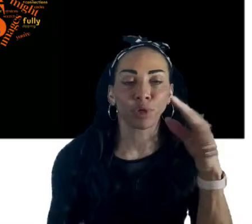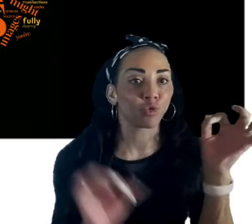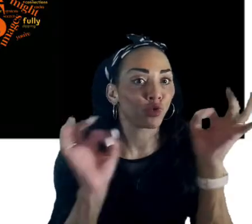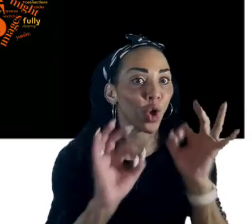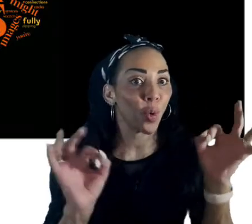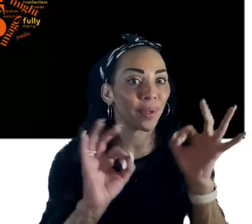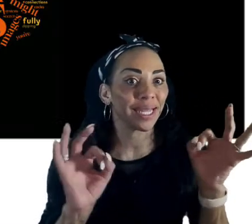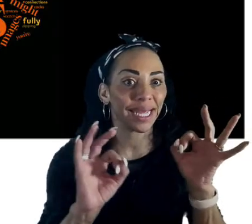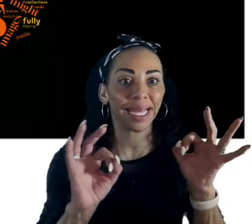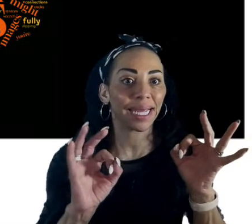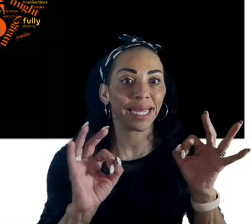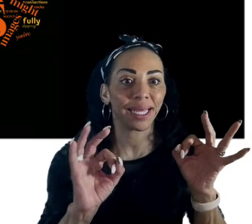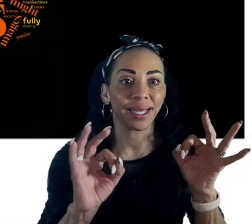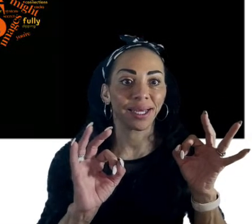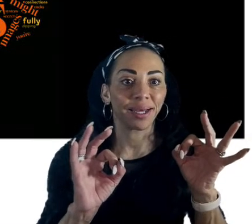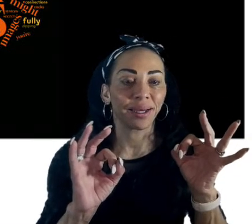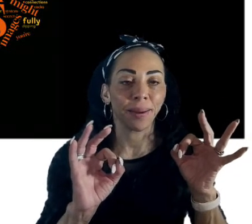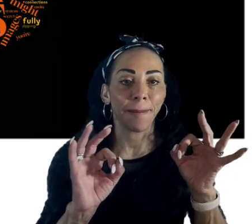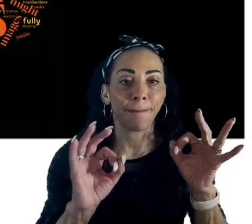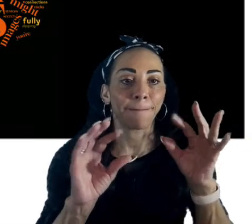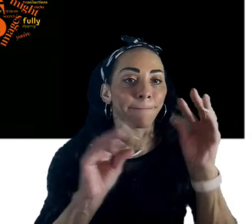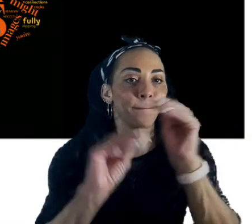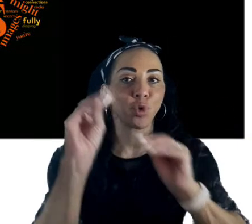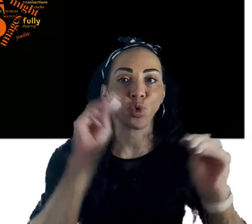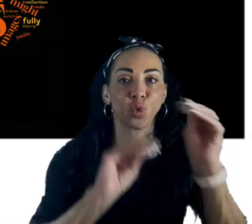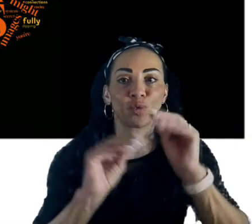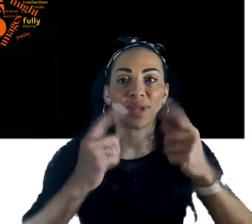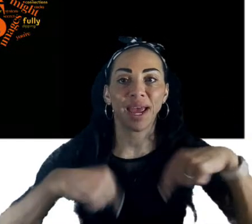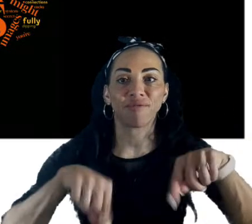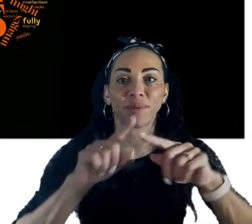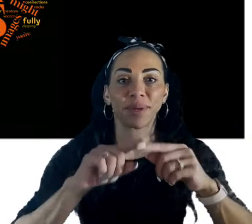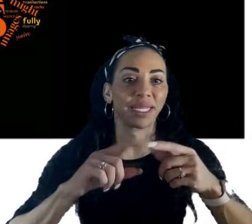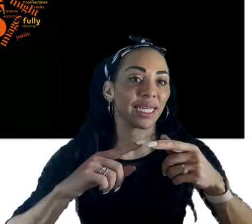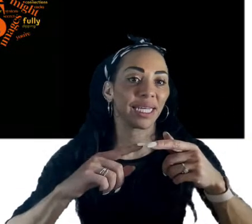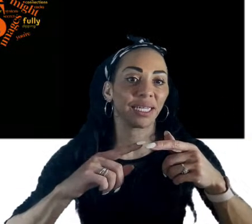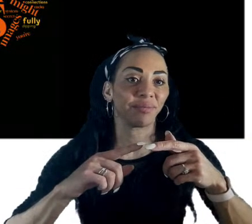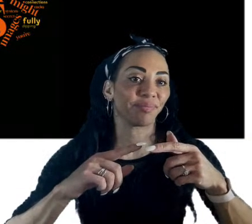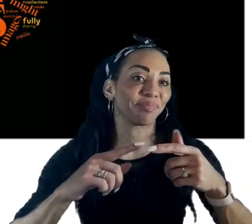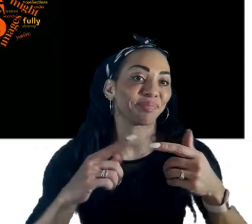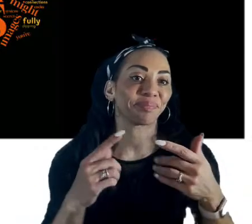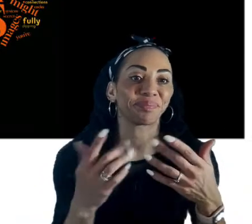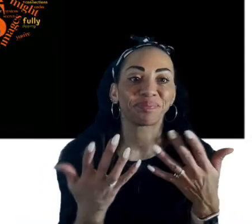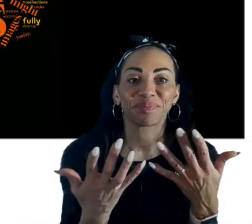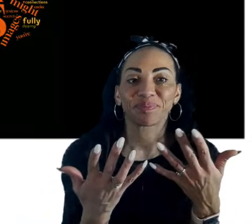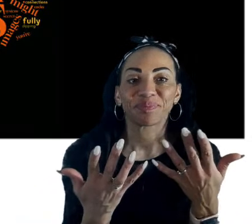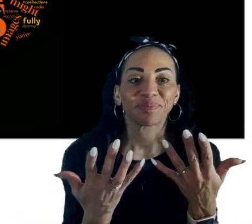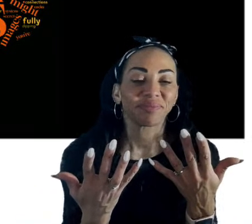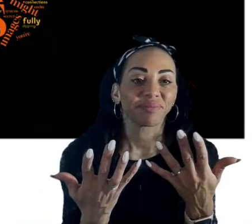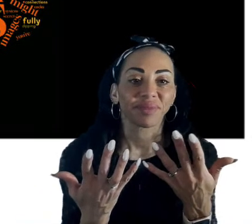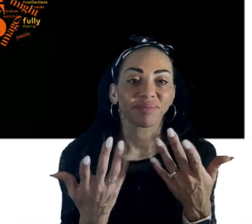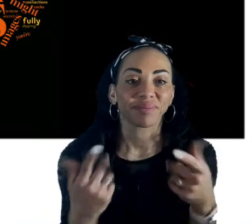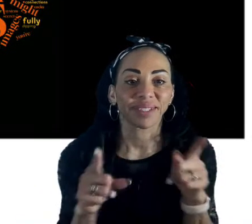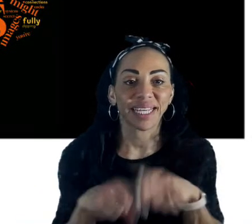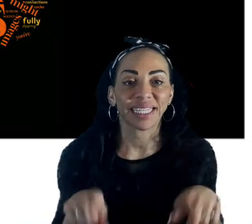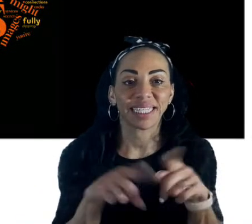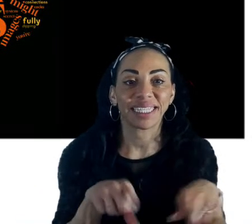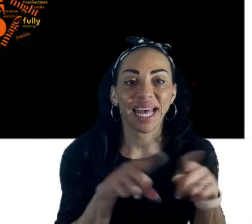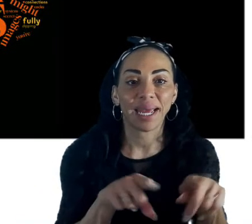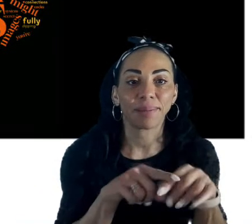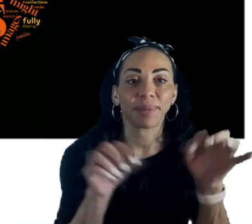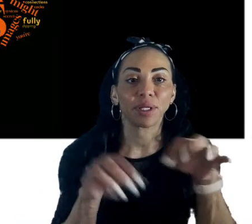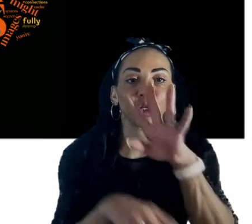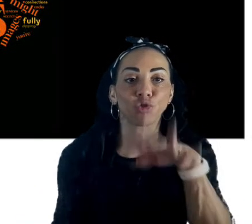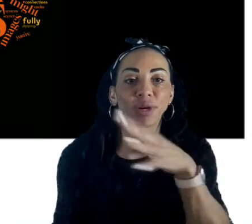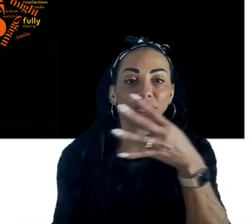Everyone was eerily still, except for me when I went off to adopt a rescue cat,